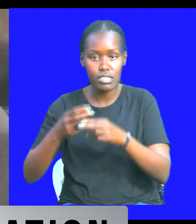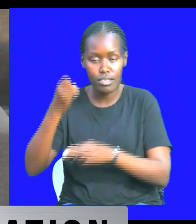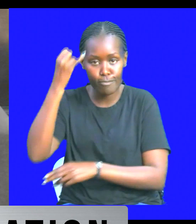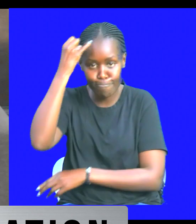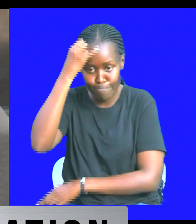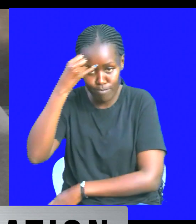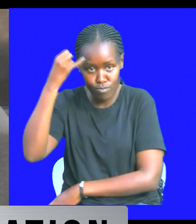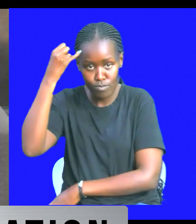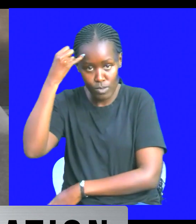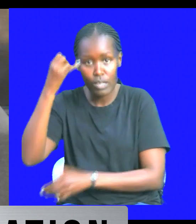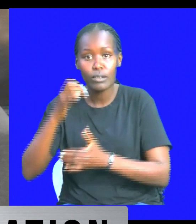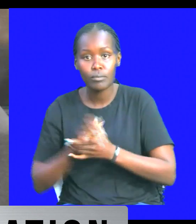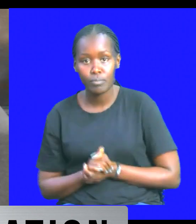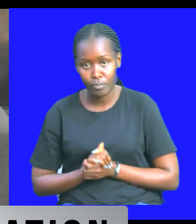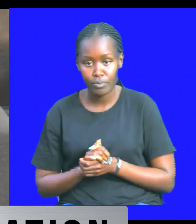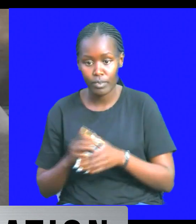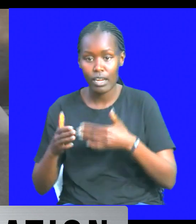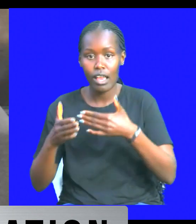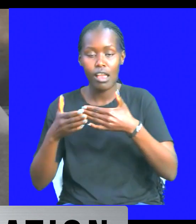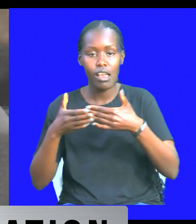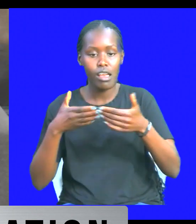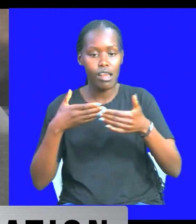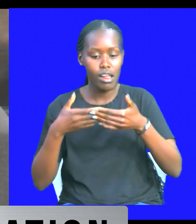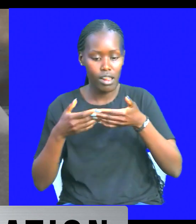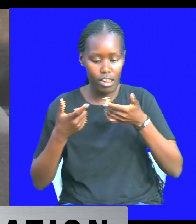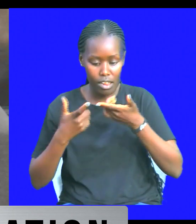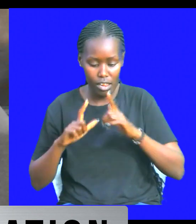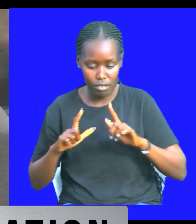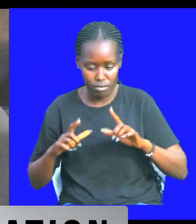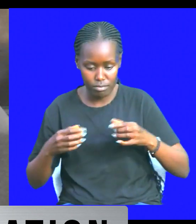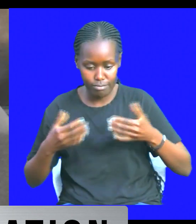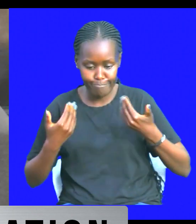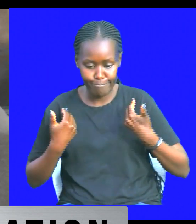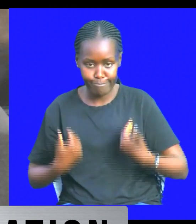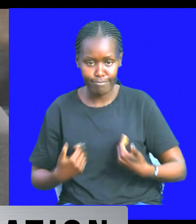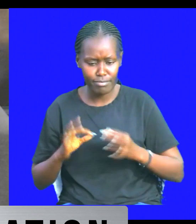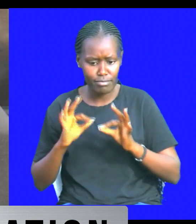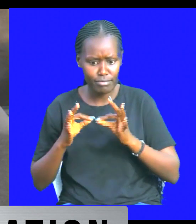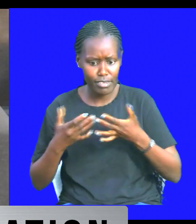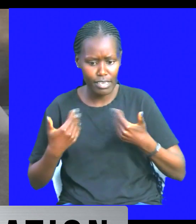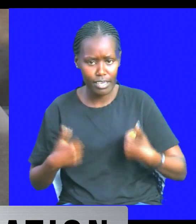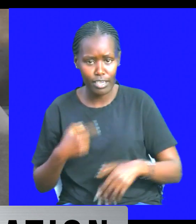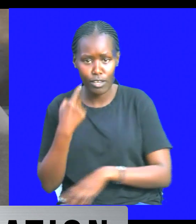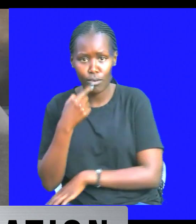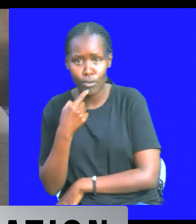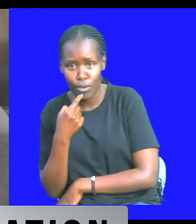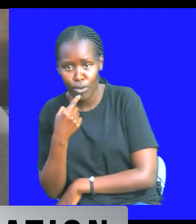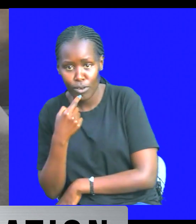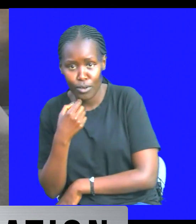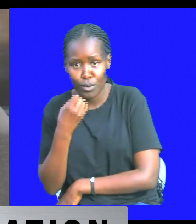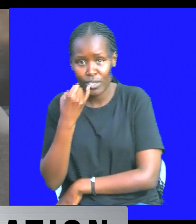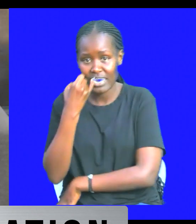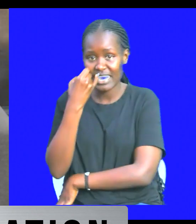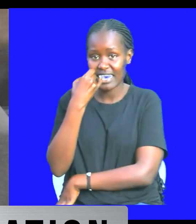SIMBA. And my sign language interpreter is Irene Chebiwot. By the way, nimekuja kujua my name ni